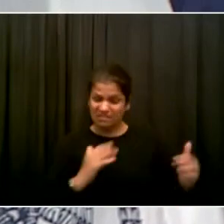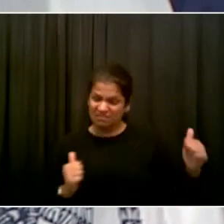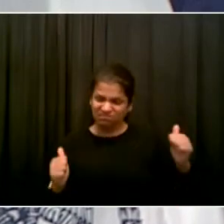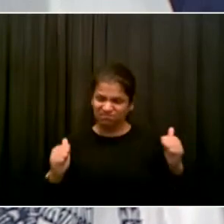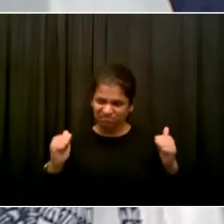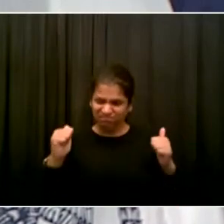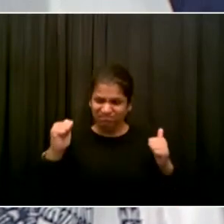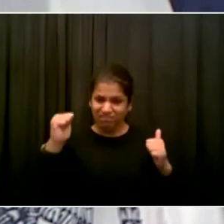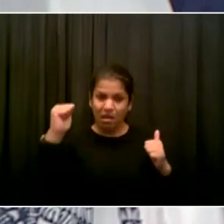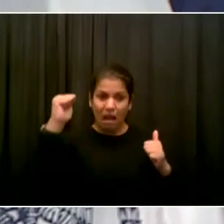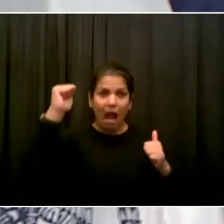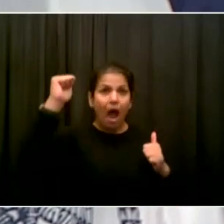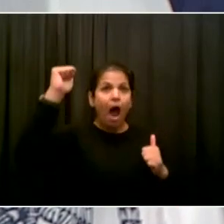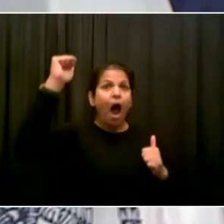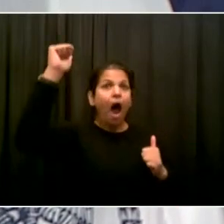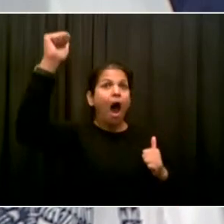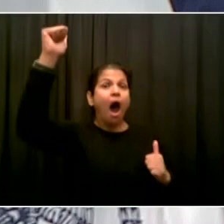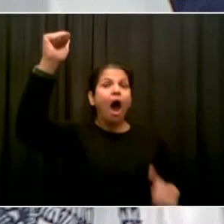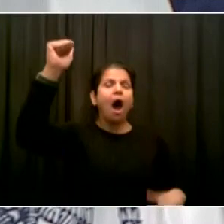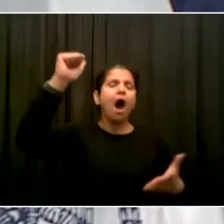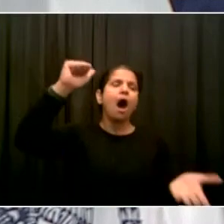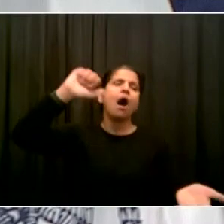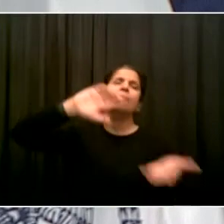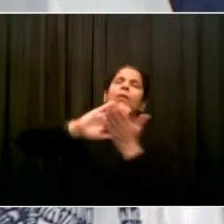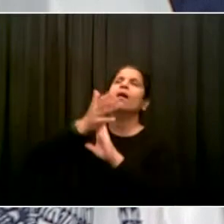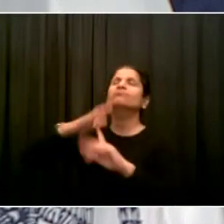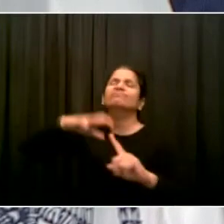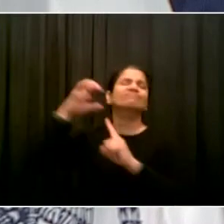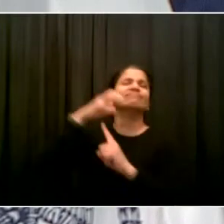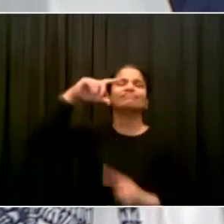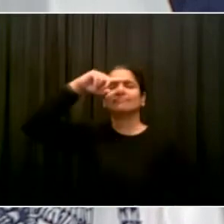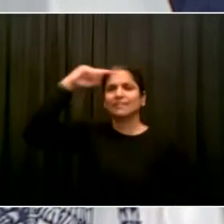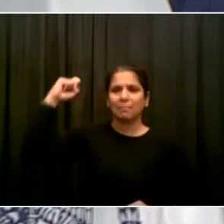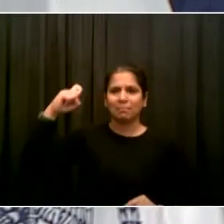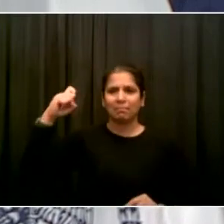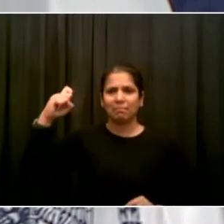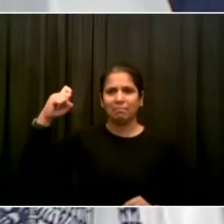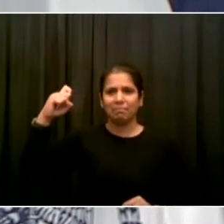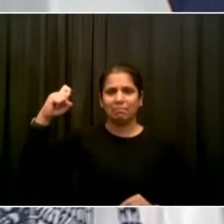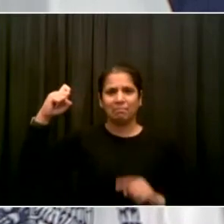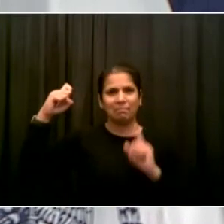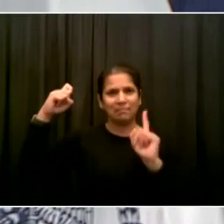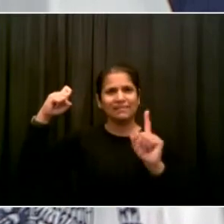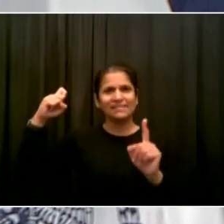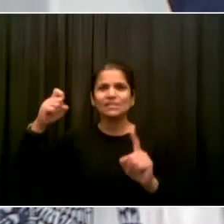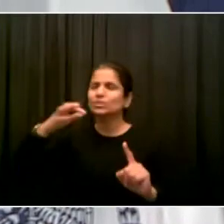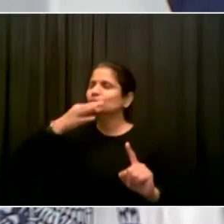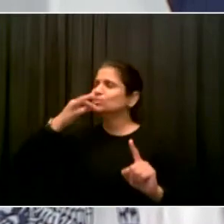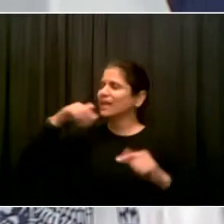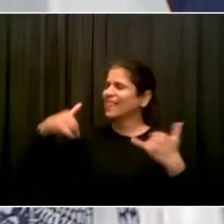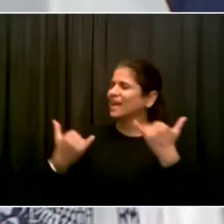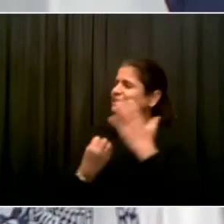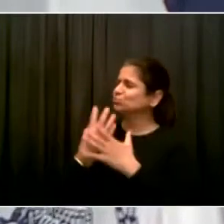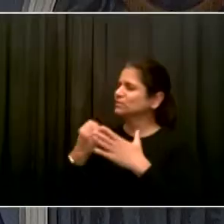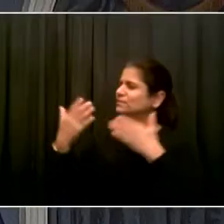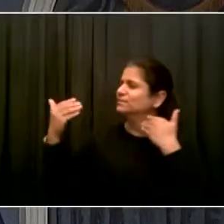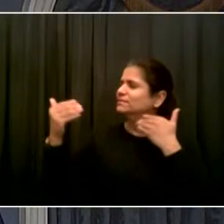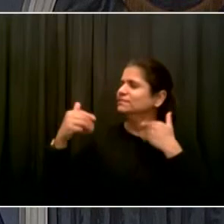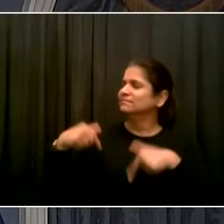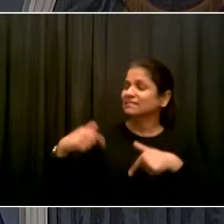the call. One last push, and then we can have a summer that we really can enjoy together. Thank you, everyone.